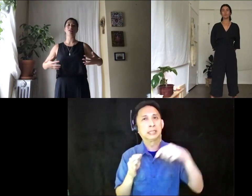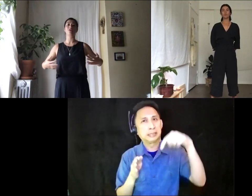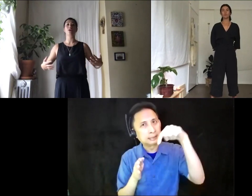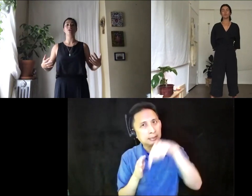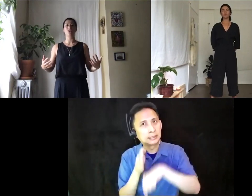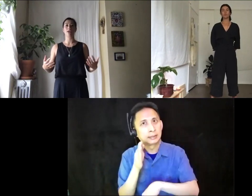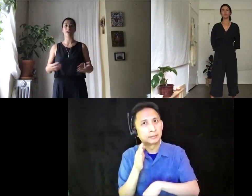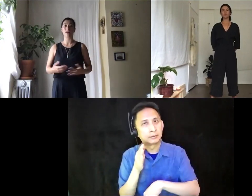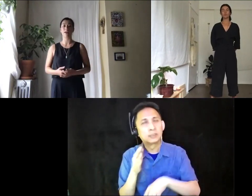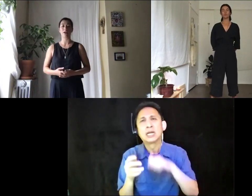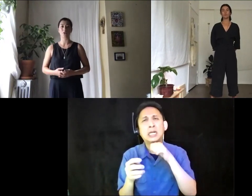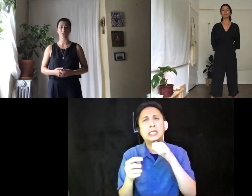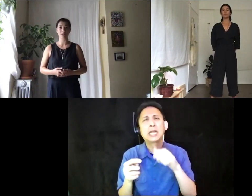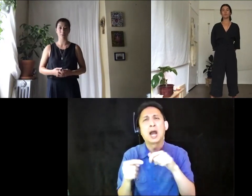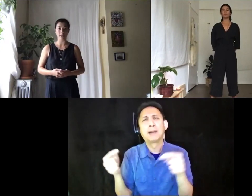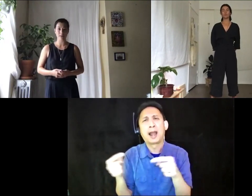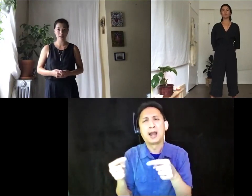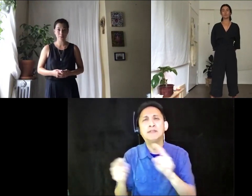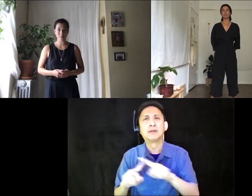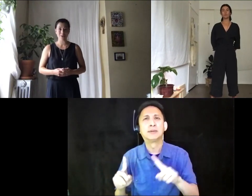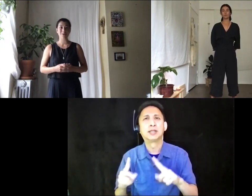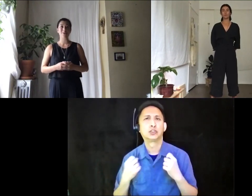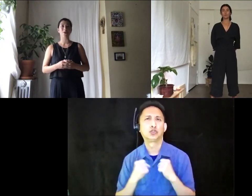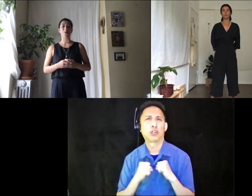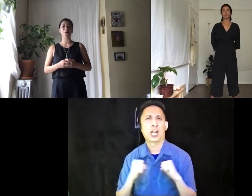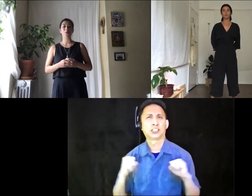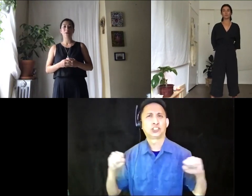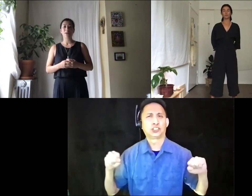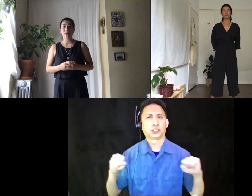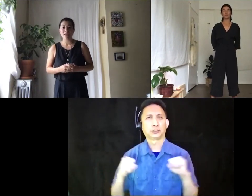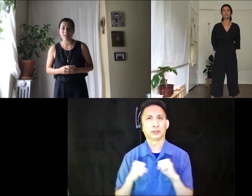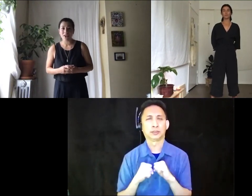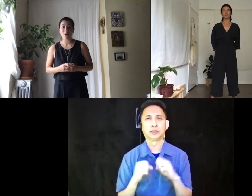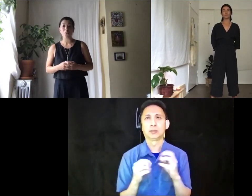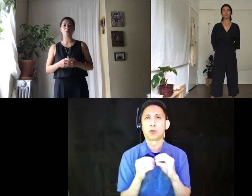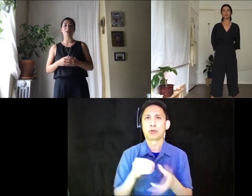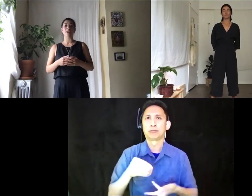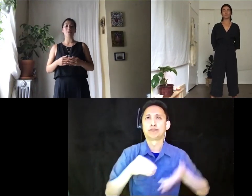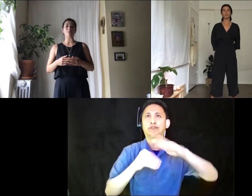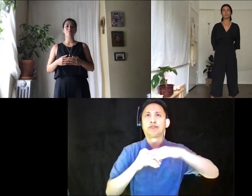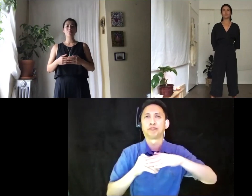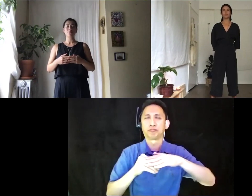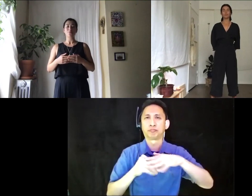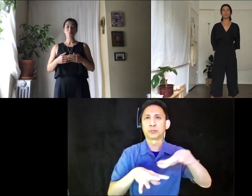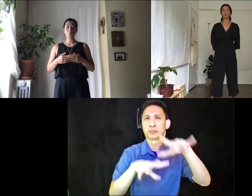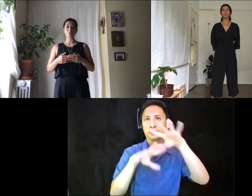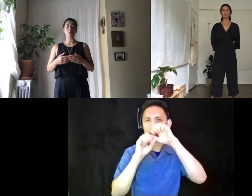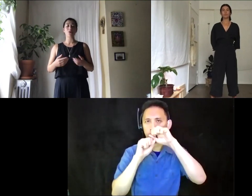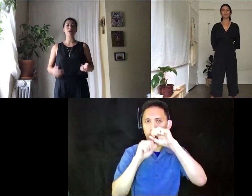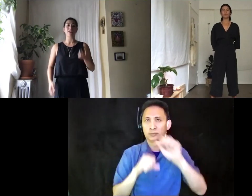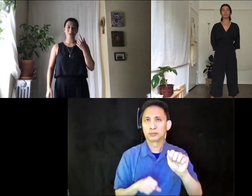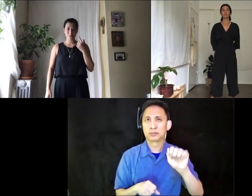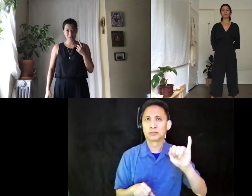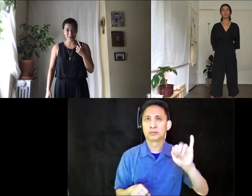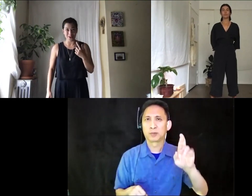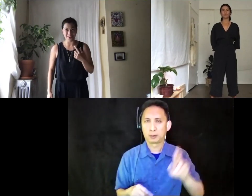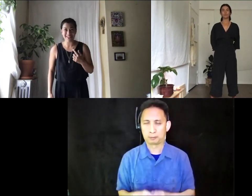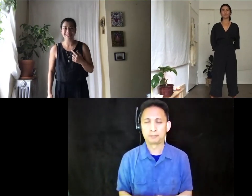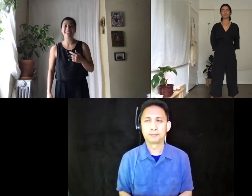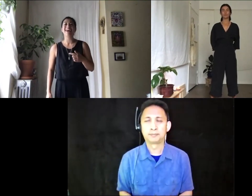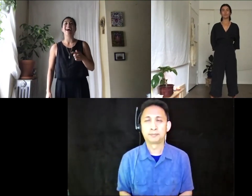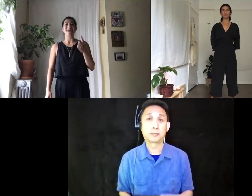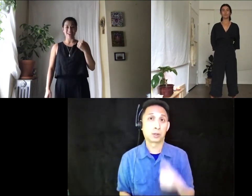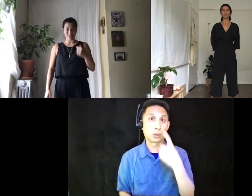imagine it's like stretching and getting that extra expanse. So here you'll be breathing in through the